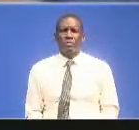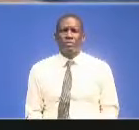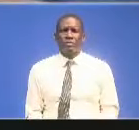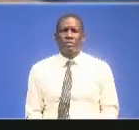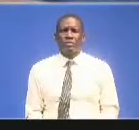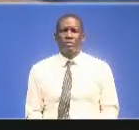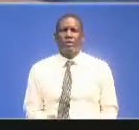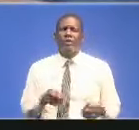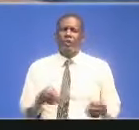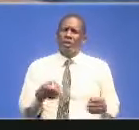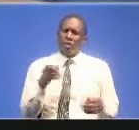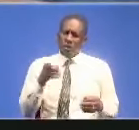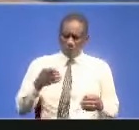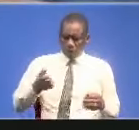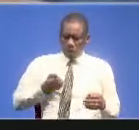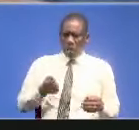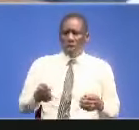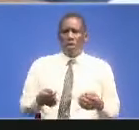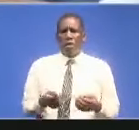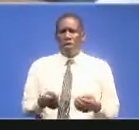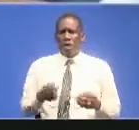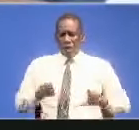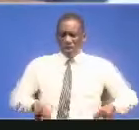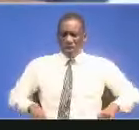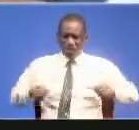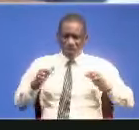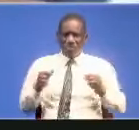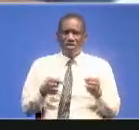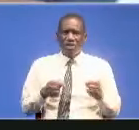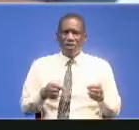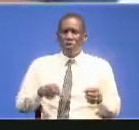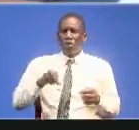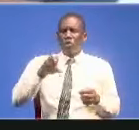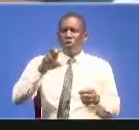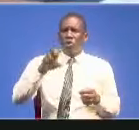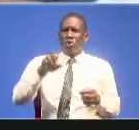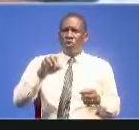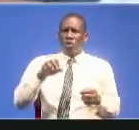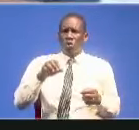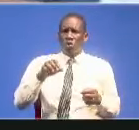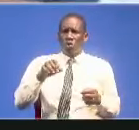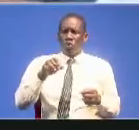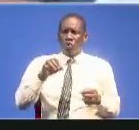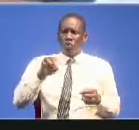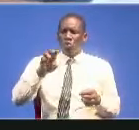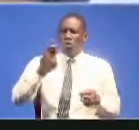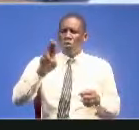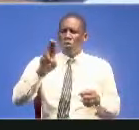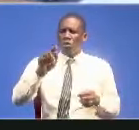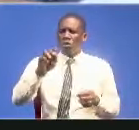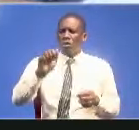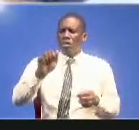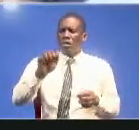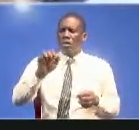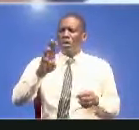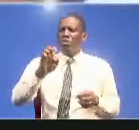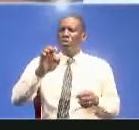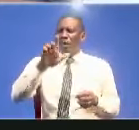Alikuwa ametoka tu, alikuwa anakaa Utawala kwa ngo yangu. Akatoka tu kidogo, alikuwa anaenda kutembea